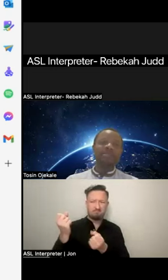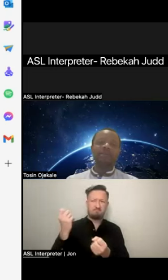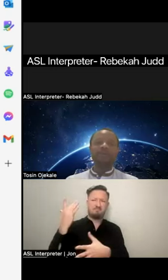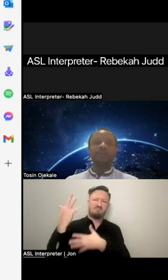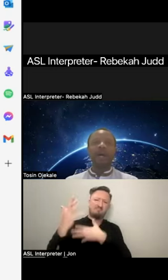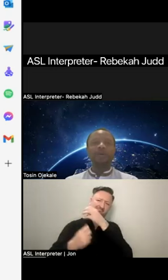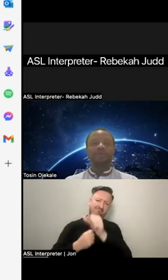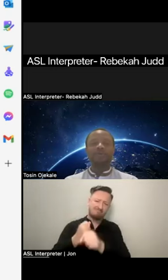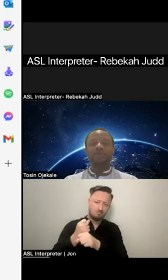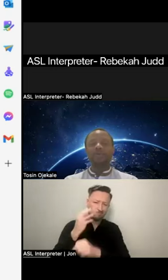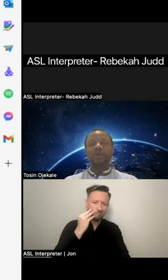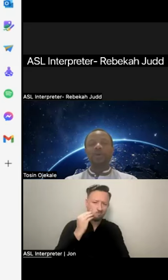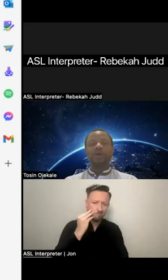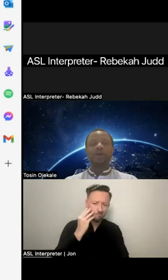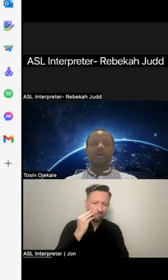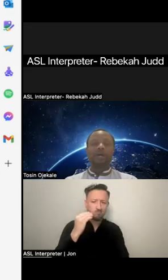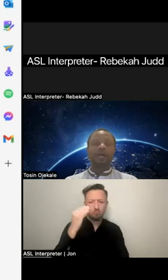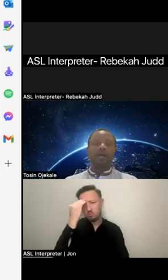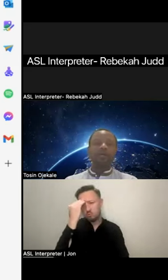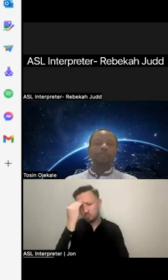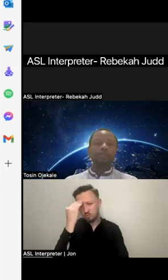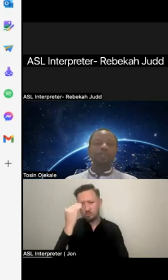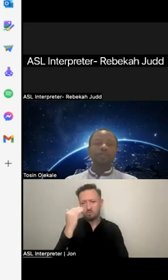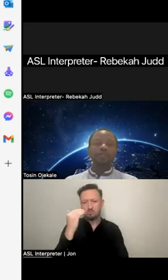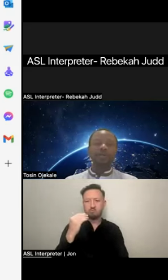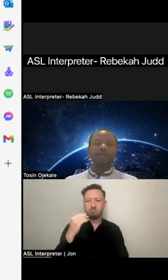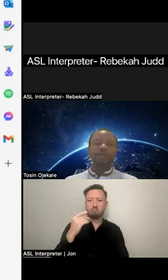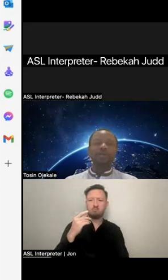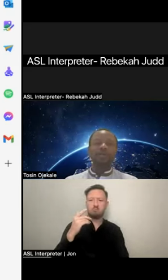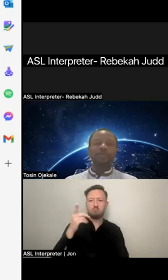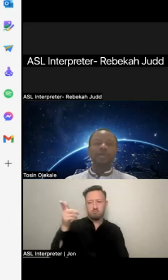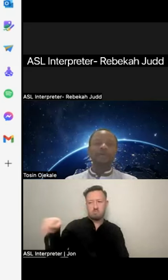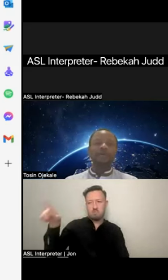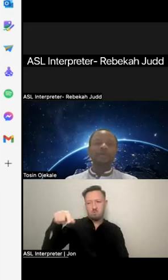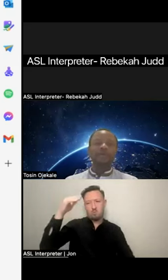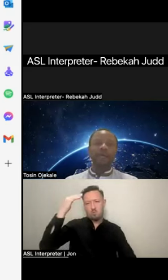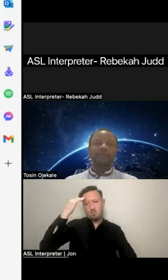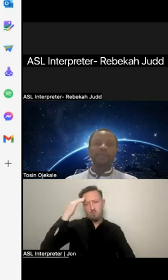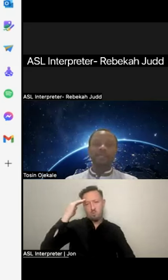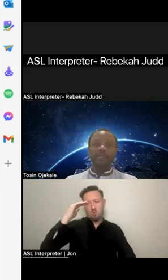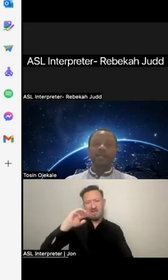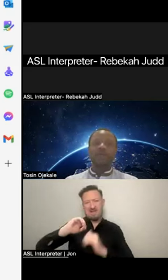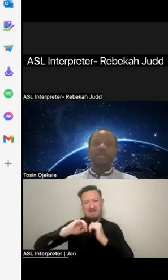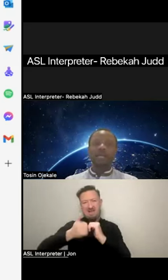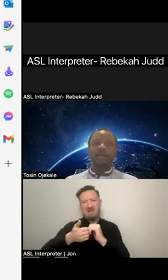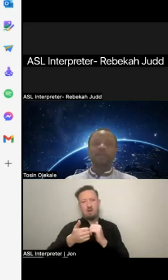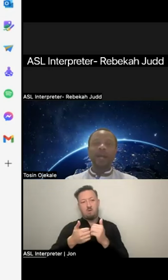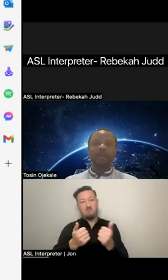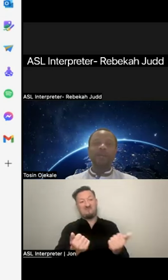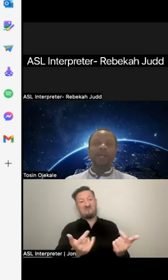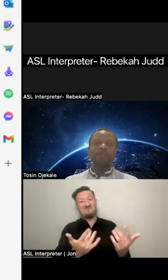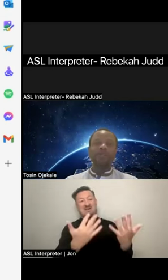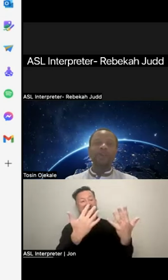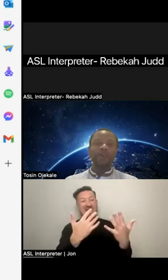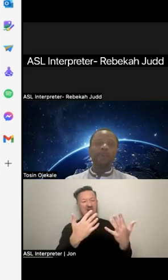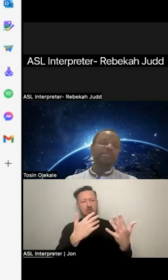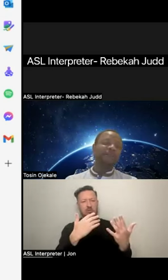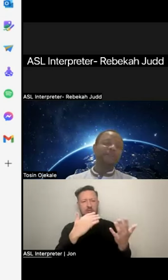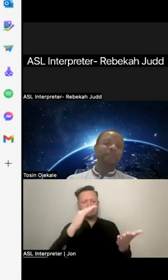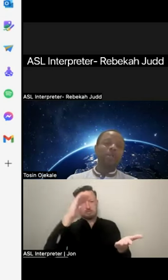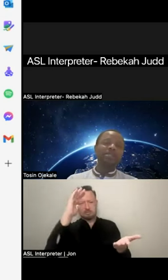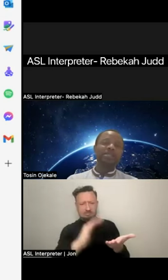in terms of how to reduce the fire risk within an environment. So they've come